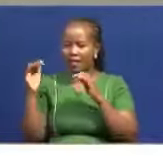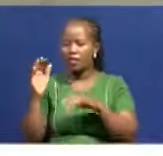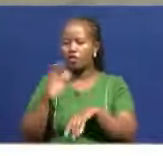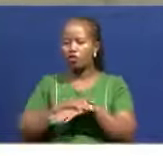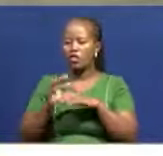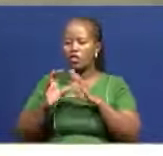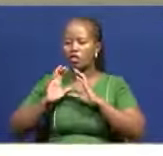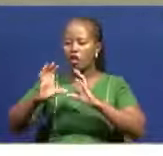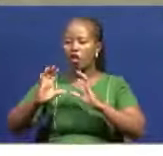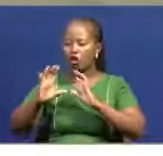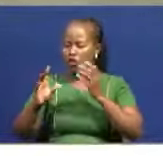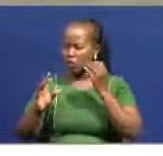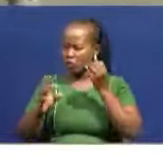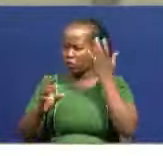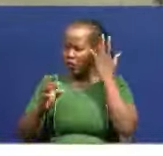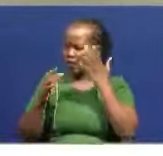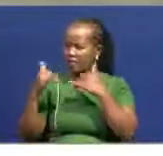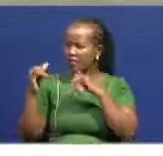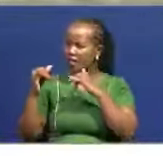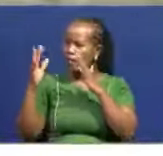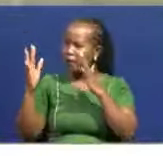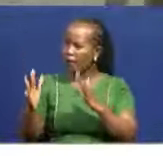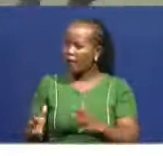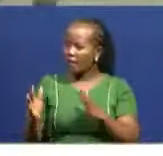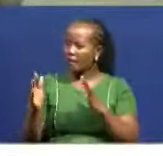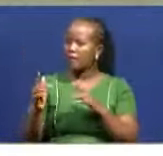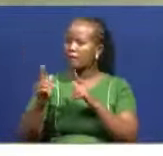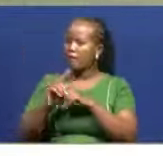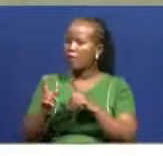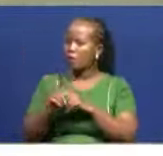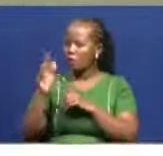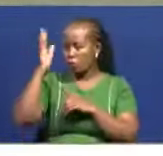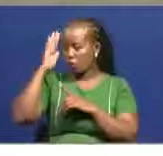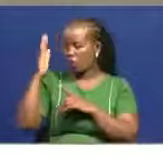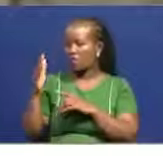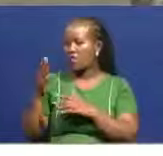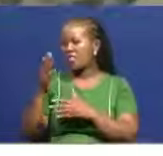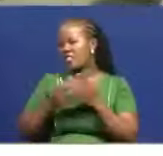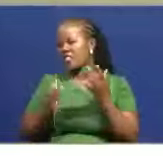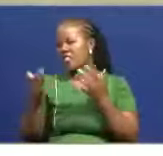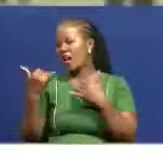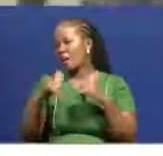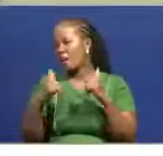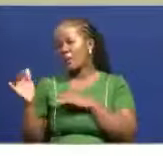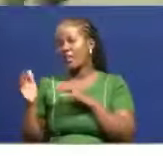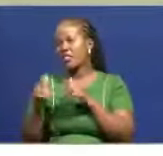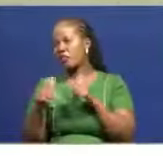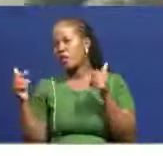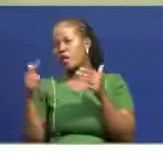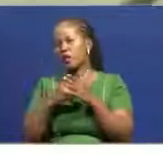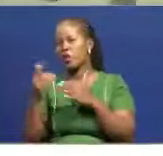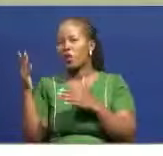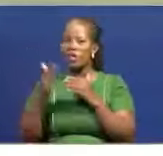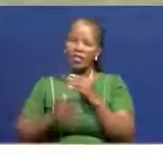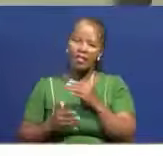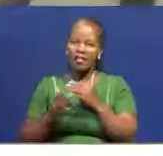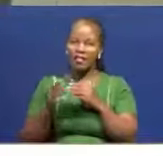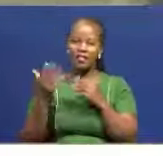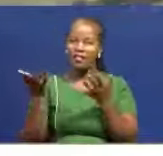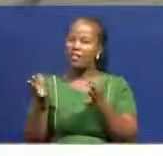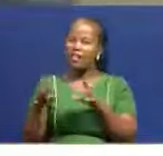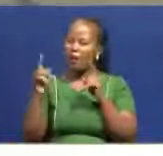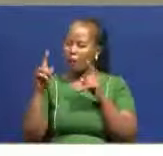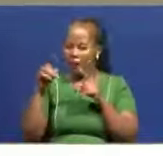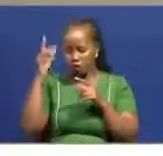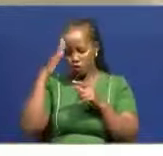their players as individuals, to try and see how they can play. Some played well last Saturday, some did not play as well. So how do you deal